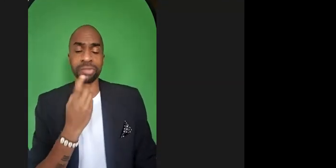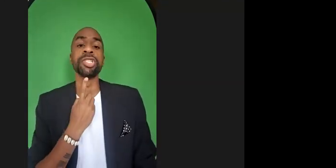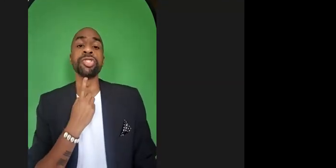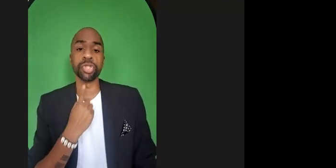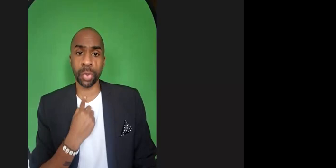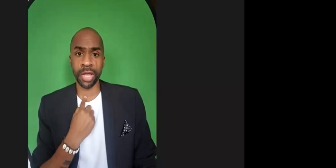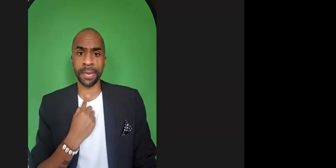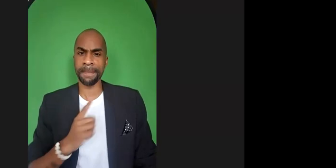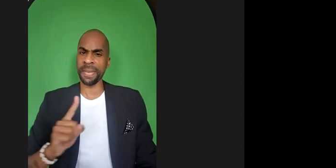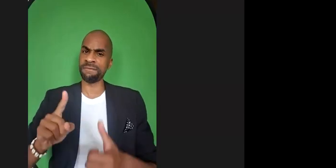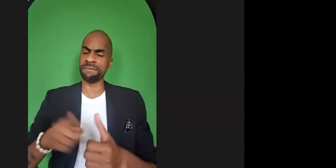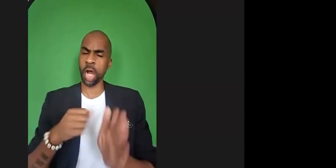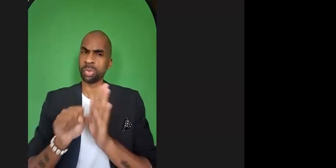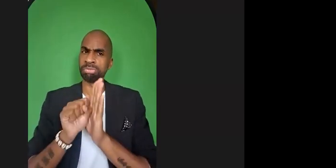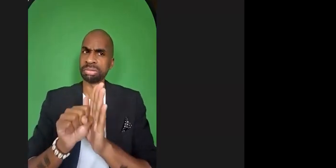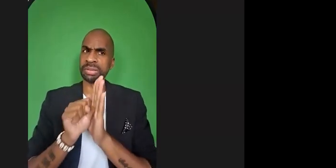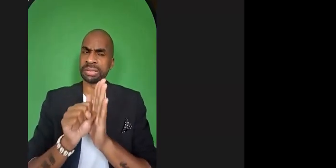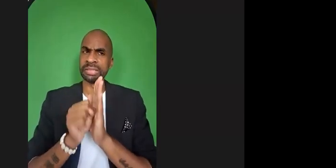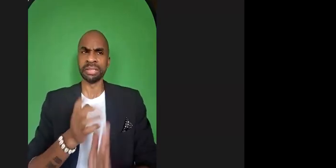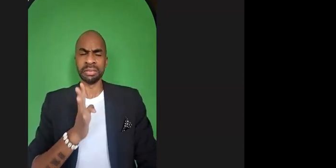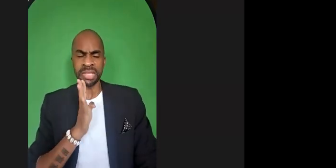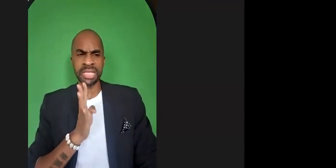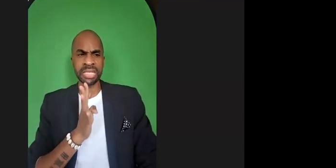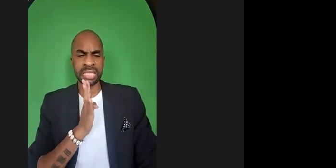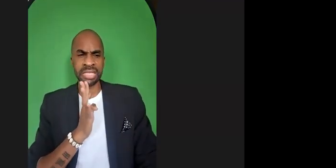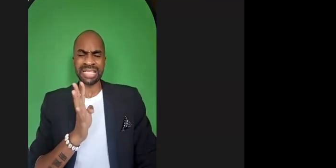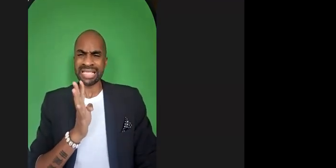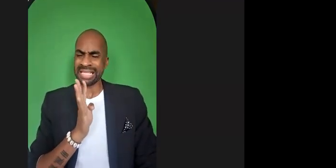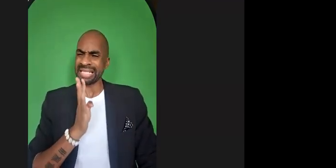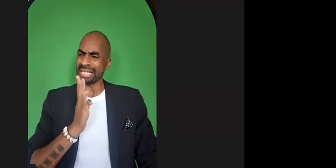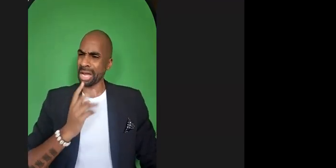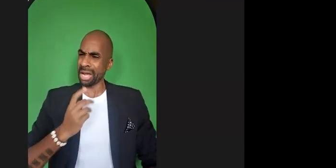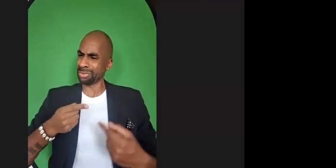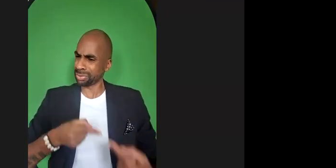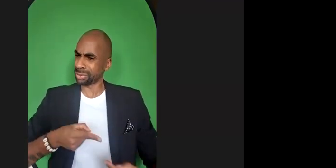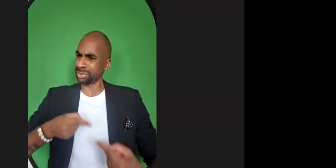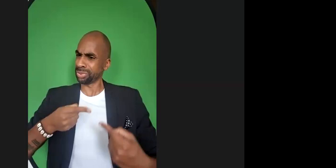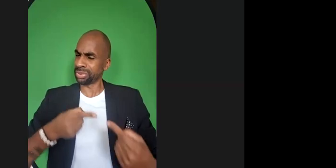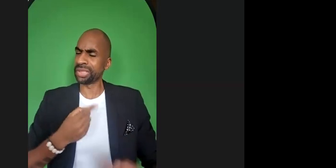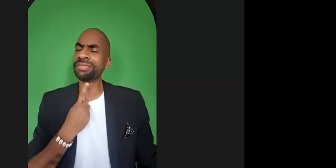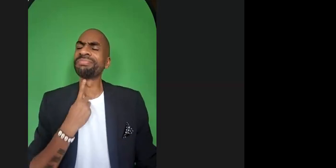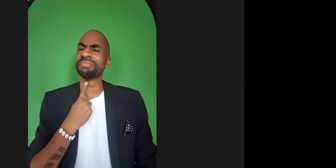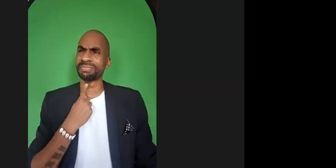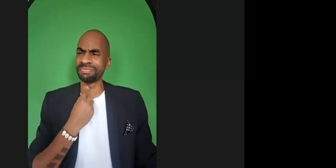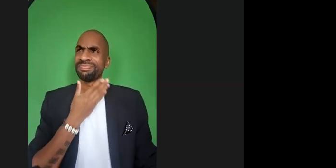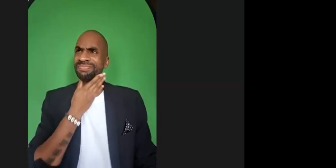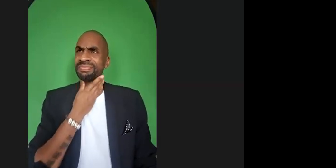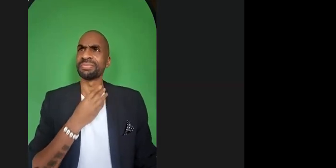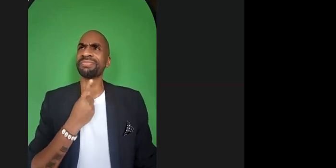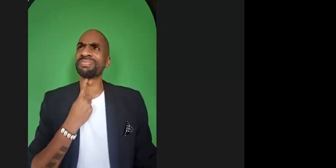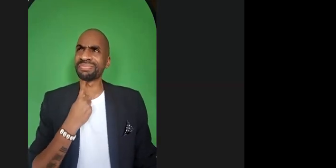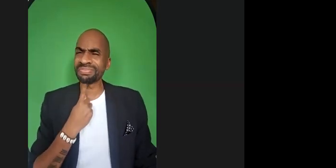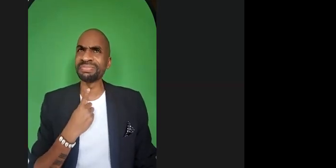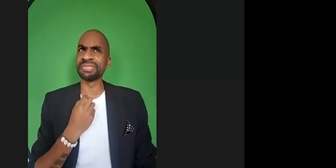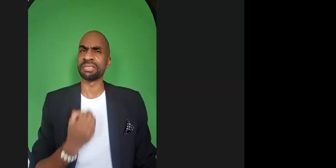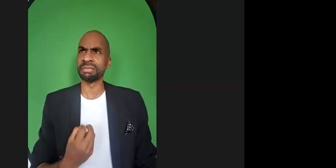present with difficulty speaking, slurred speech, or difficulty swallowing, with it becoming more difficult to swallow, choking episodes,